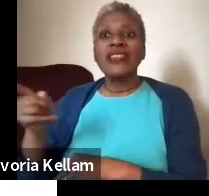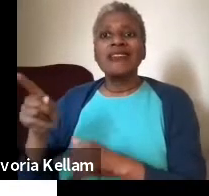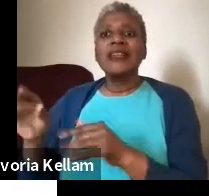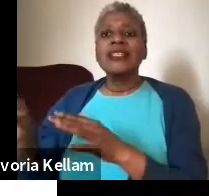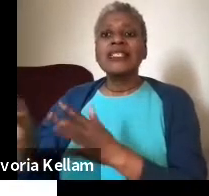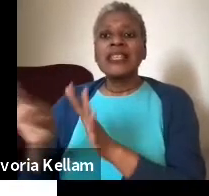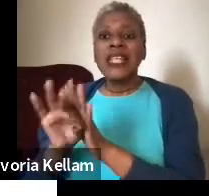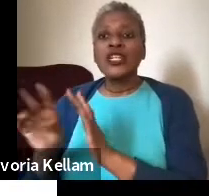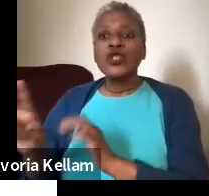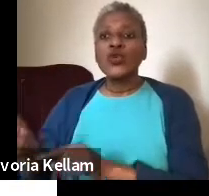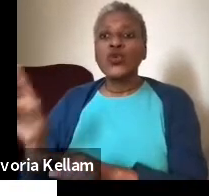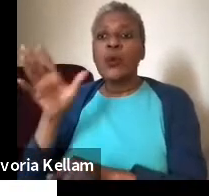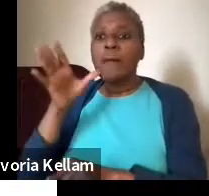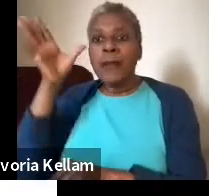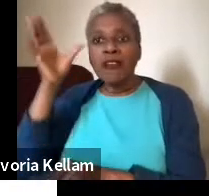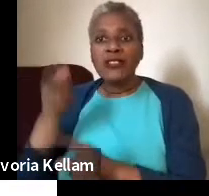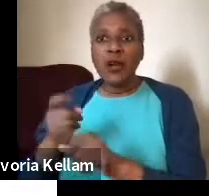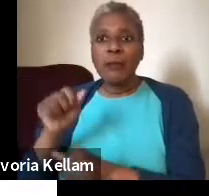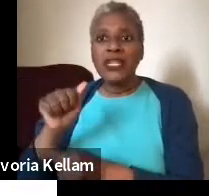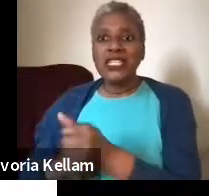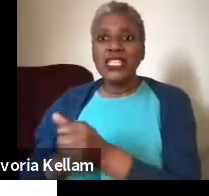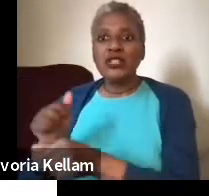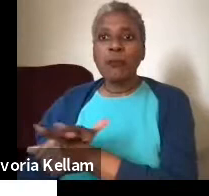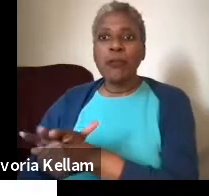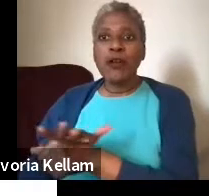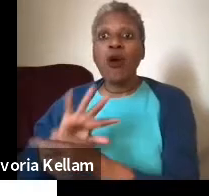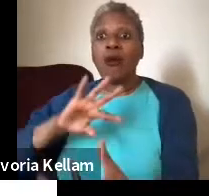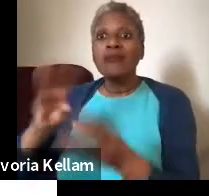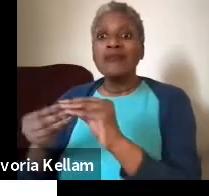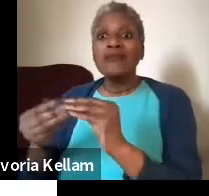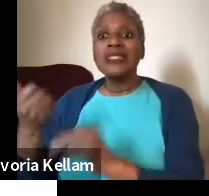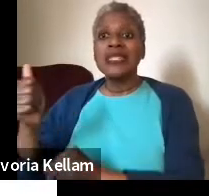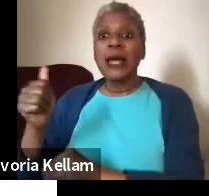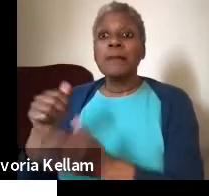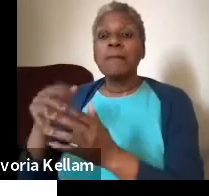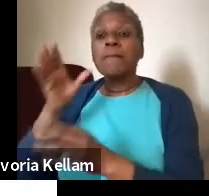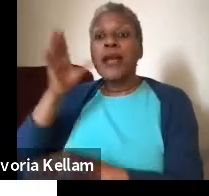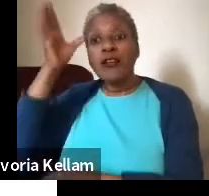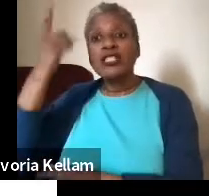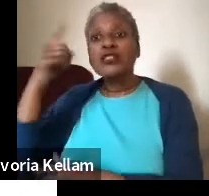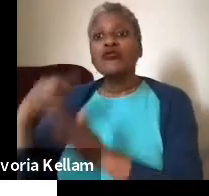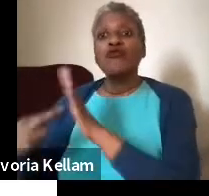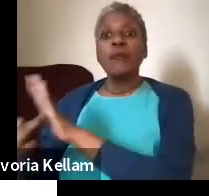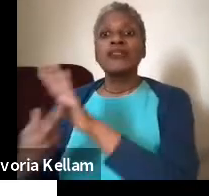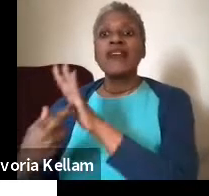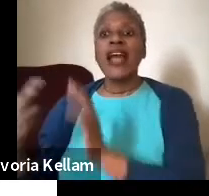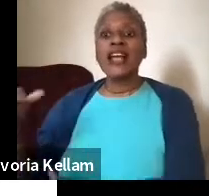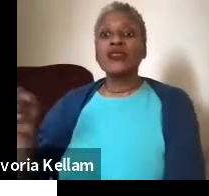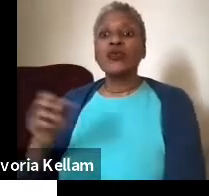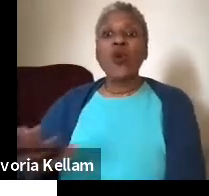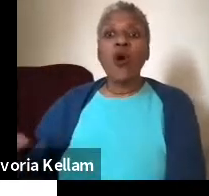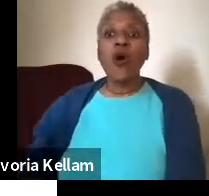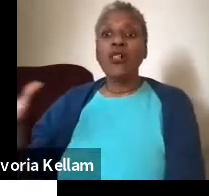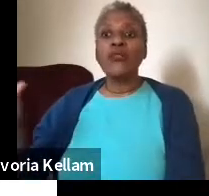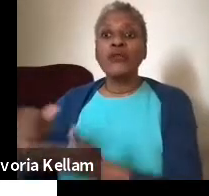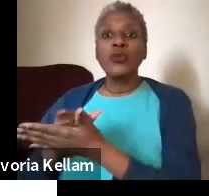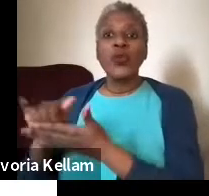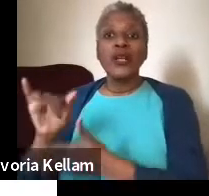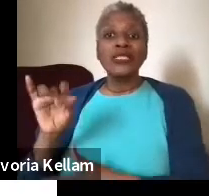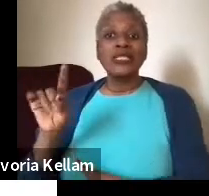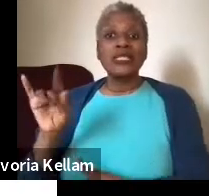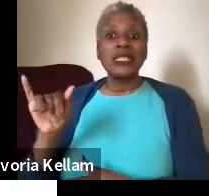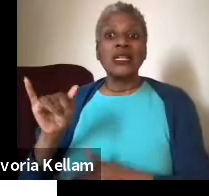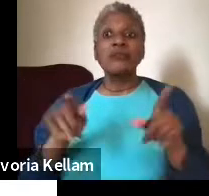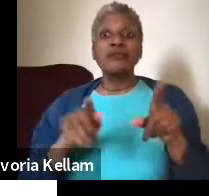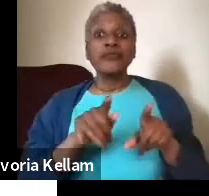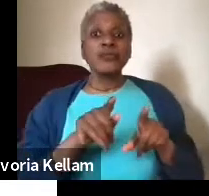of 10 parents to represent high schools all across the city. There are also 3 appointees, 1